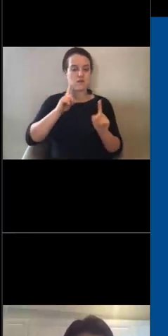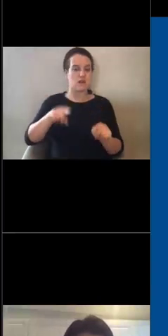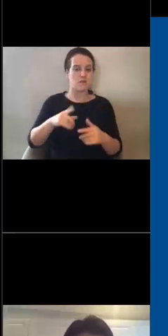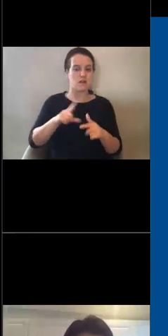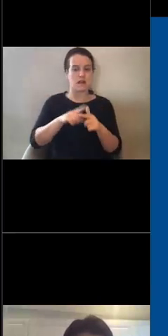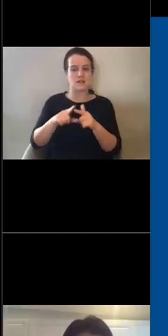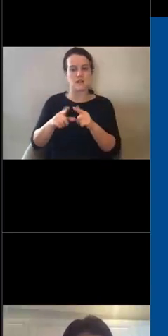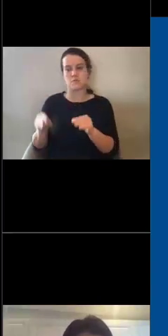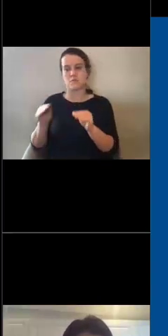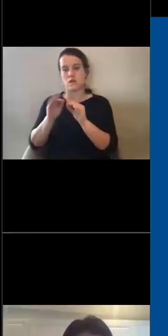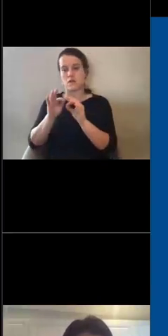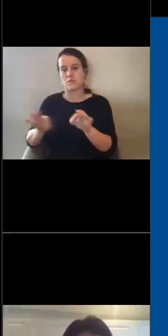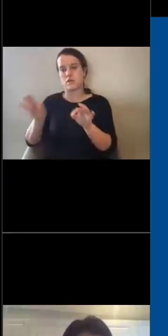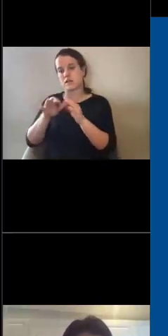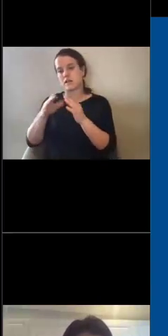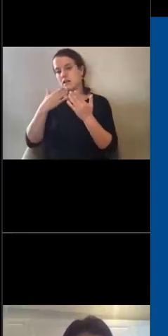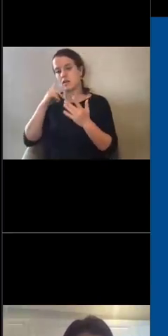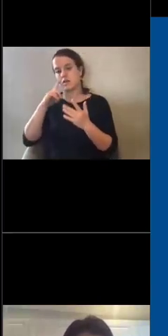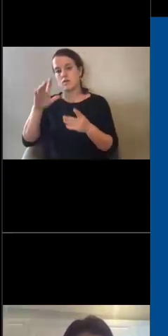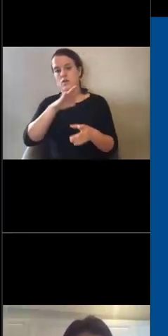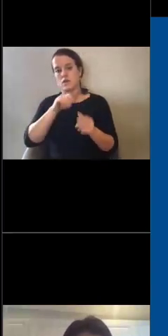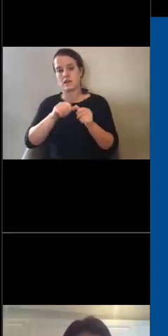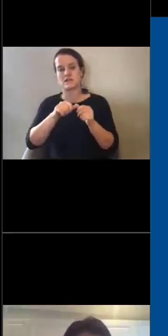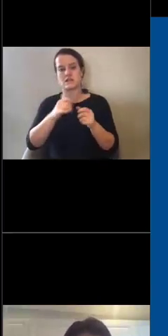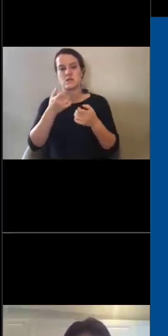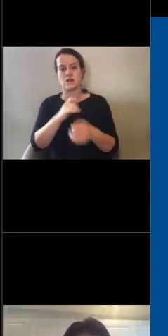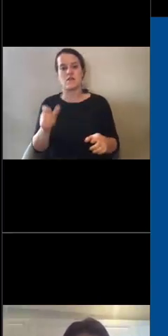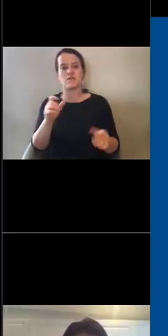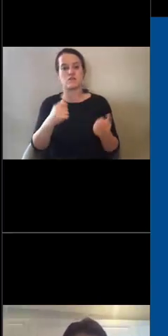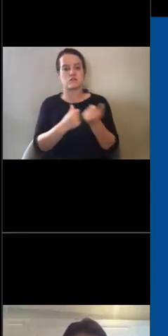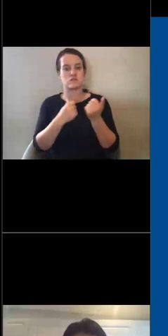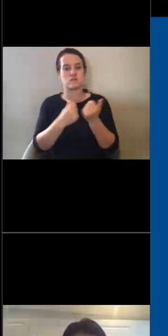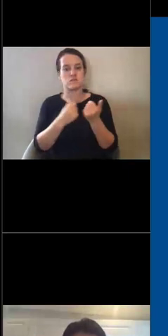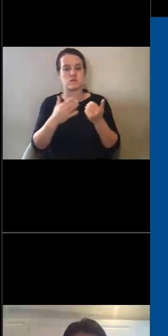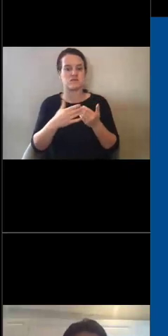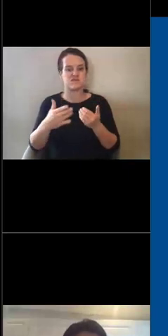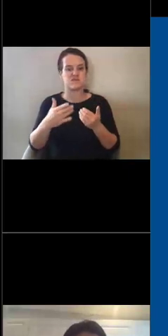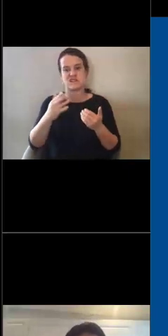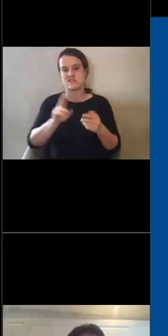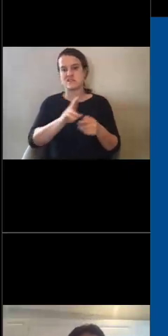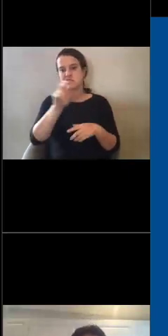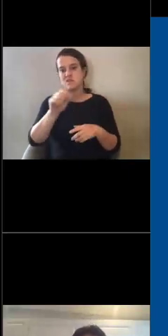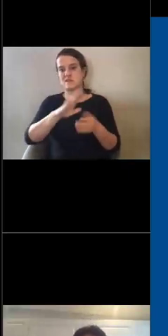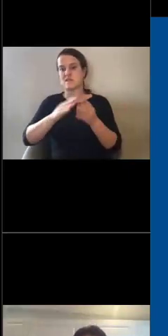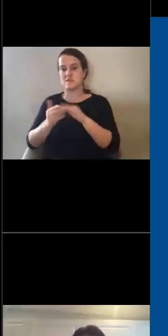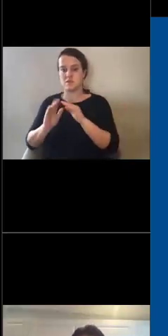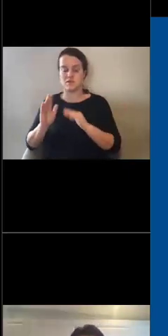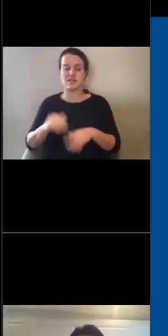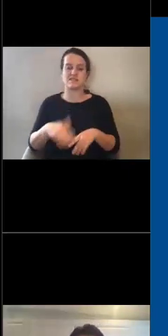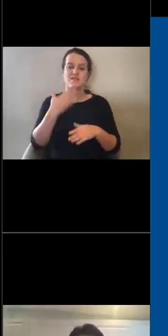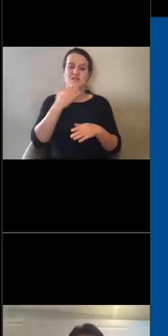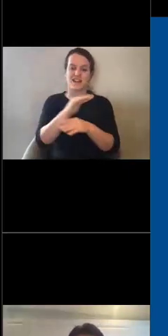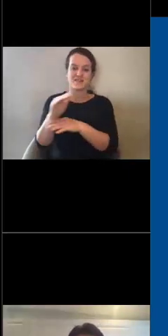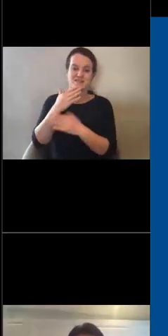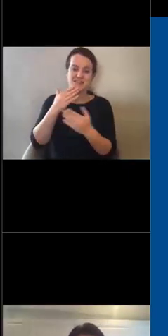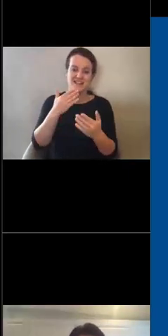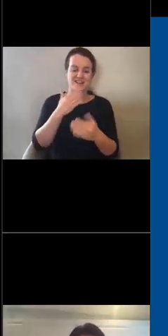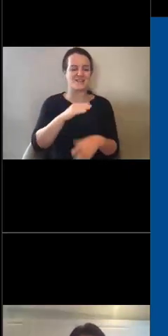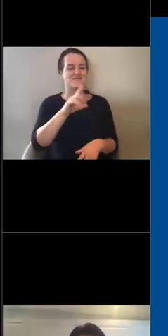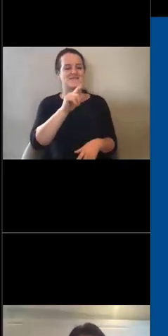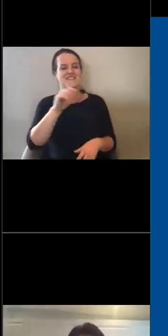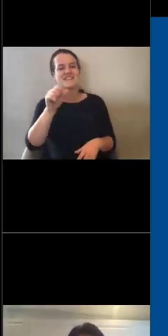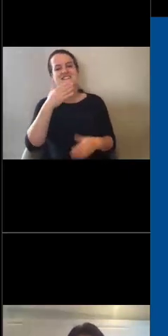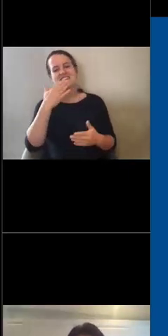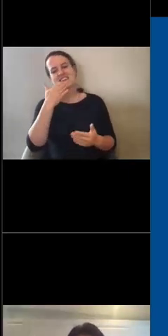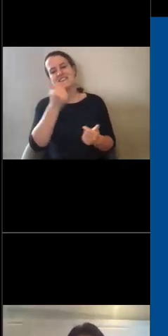continued efforts across the country as we support COVID-19. So have a good afternoon. And thanks, everyone. Have a wonderful